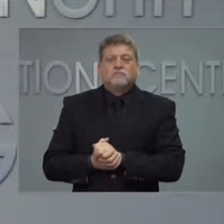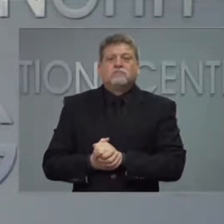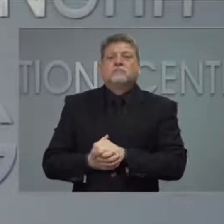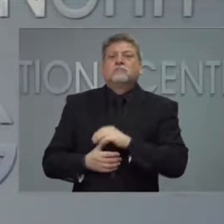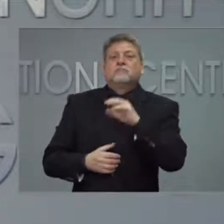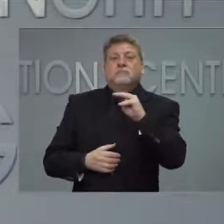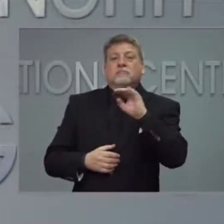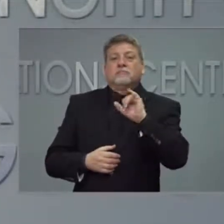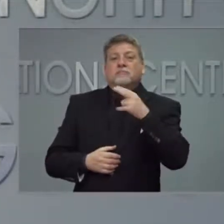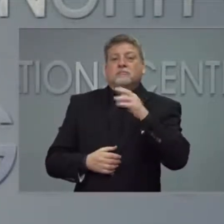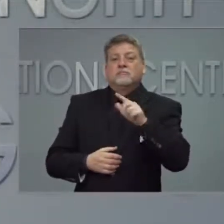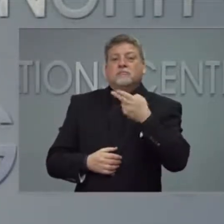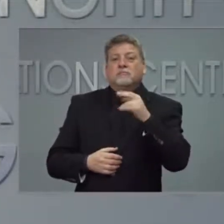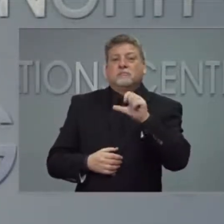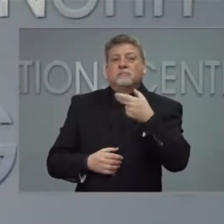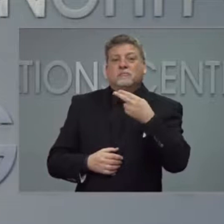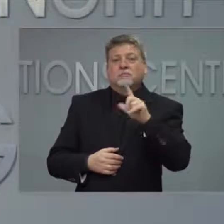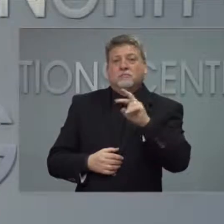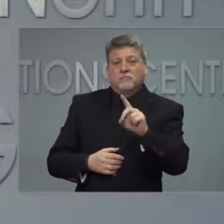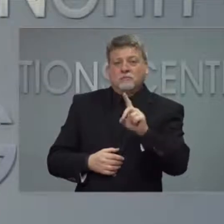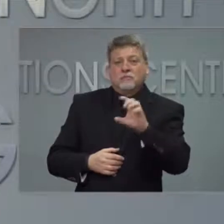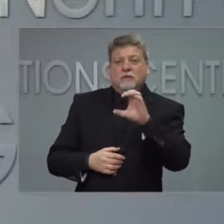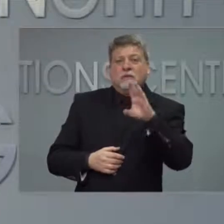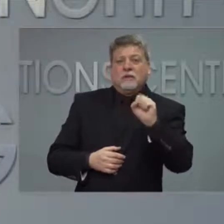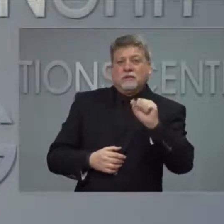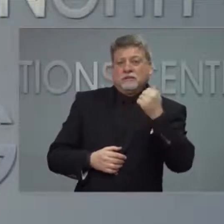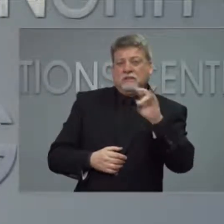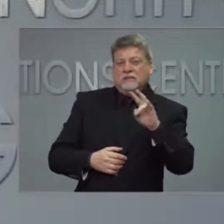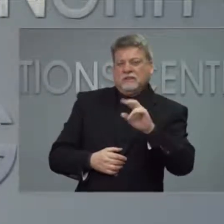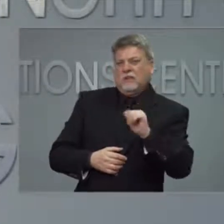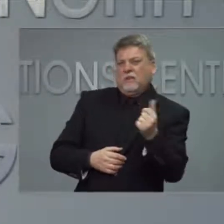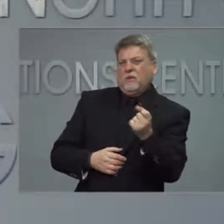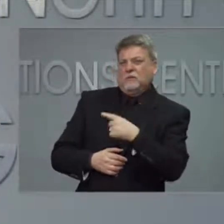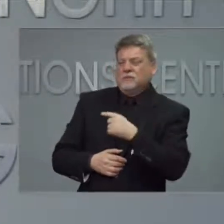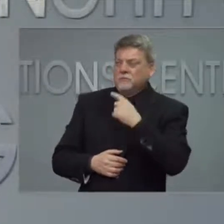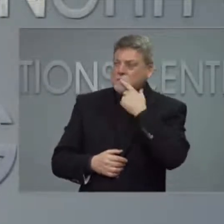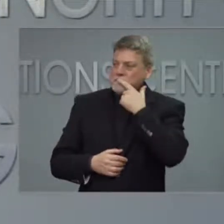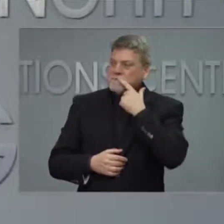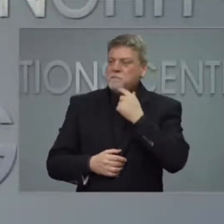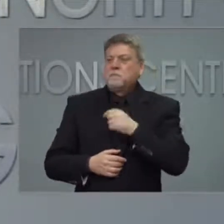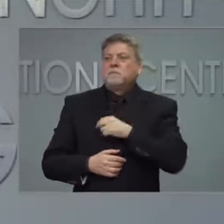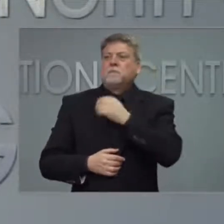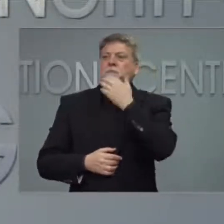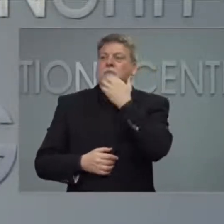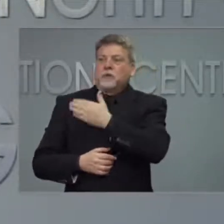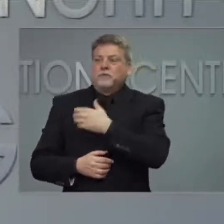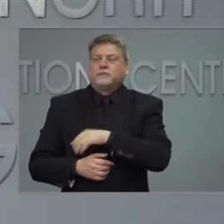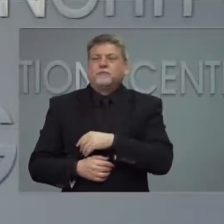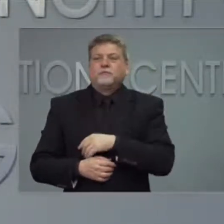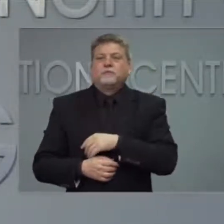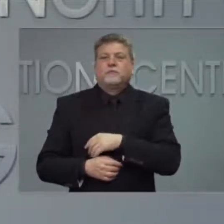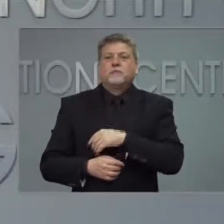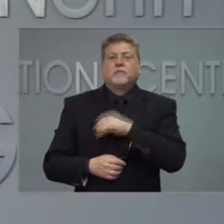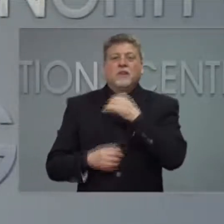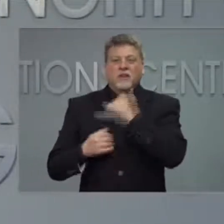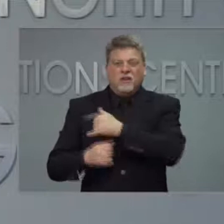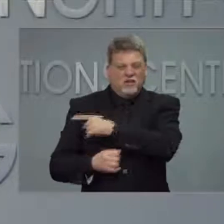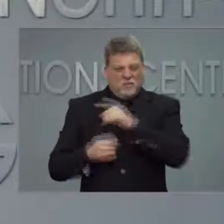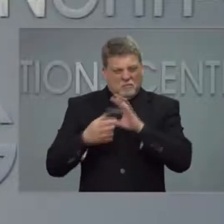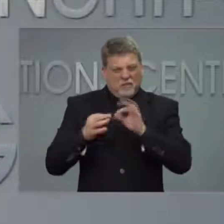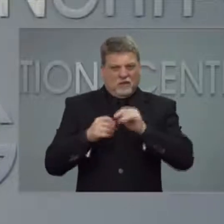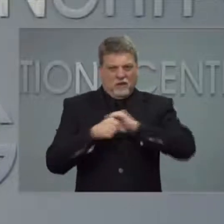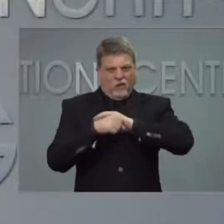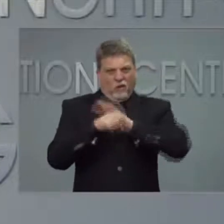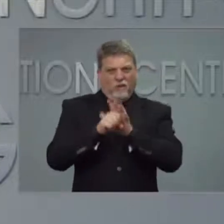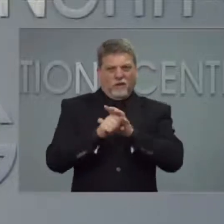Follow-up, Michael Hyland, CBS 17. Thank you. Based on what you know now with regard to the COVID-19 variants, how confident